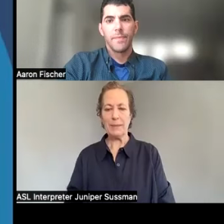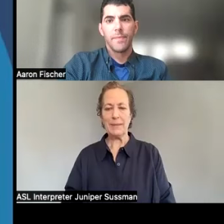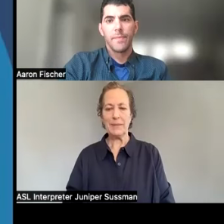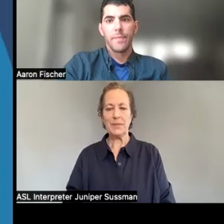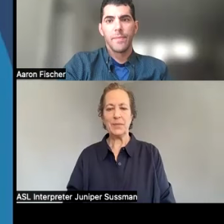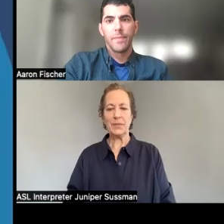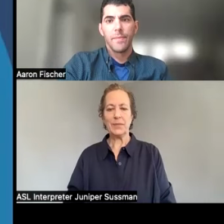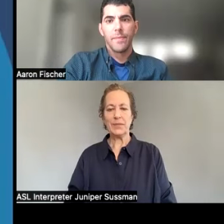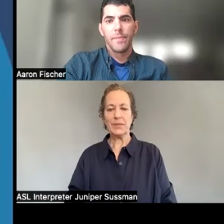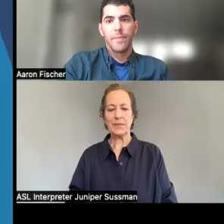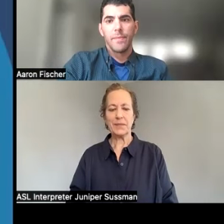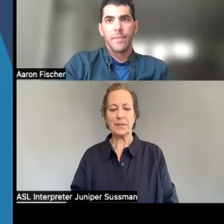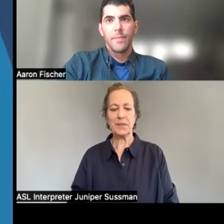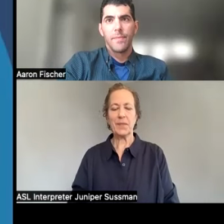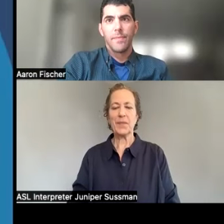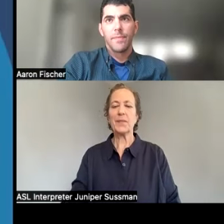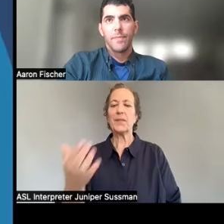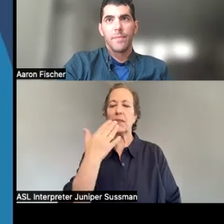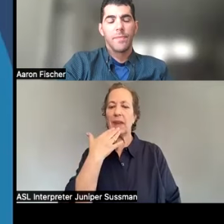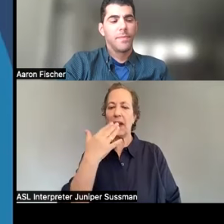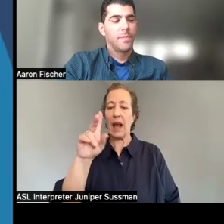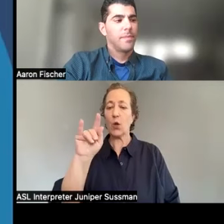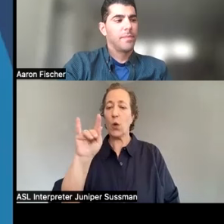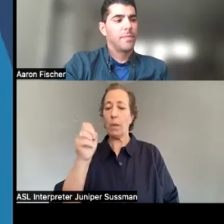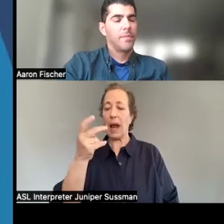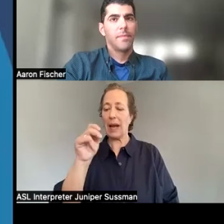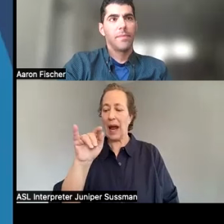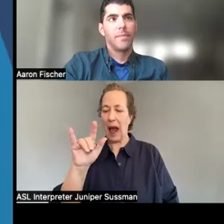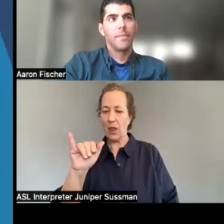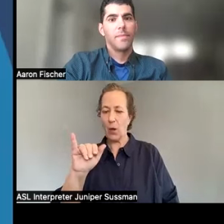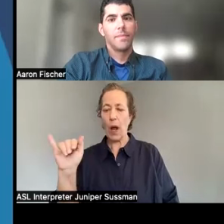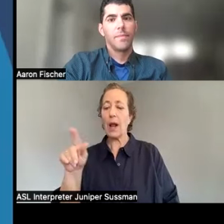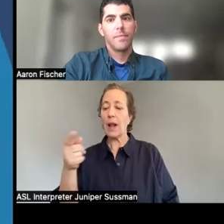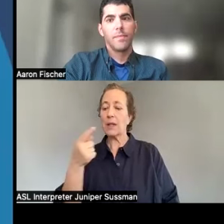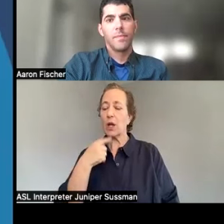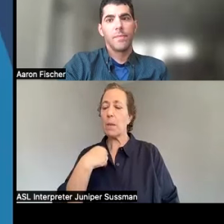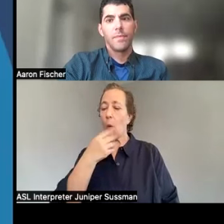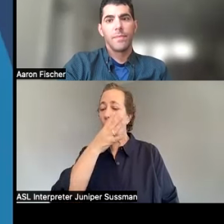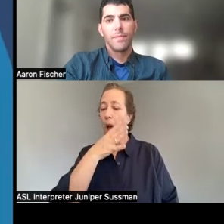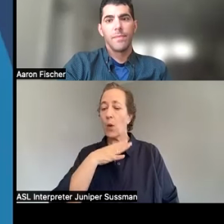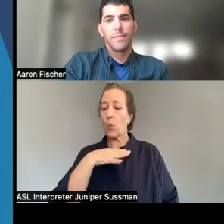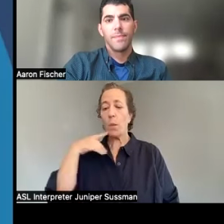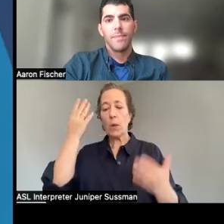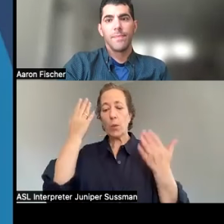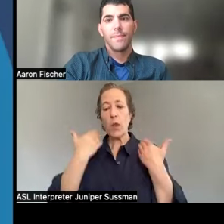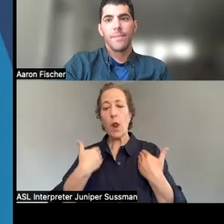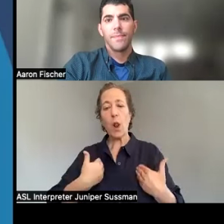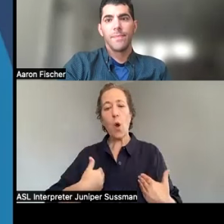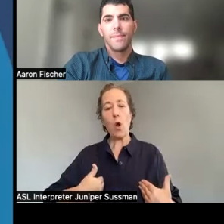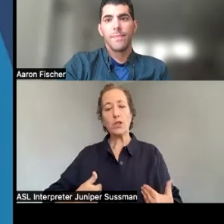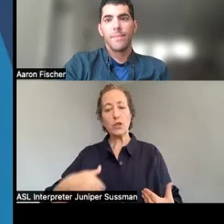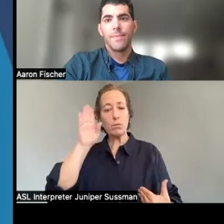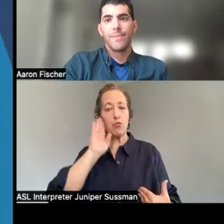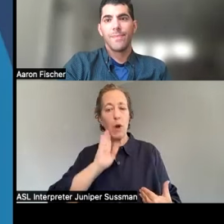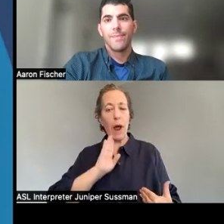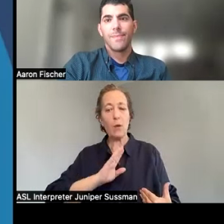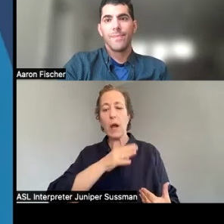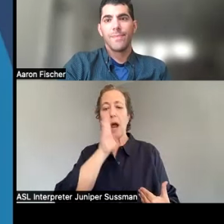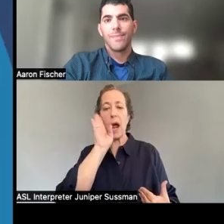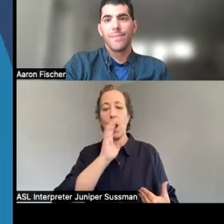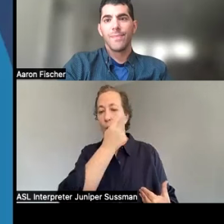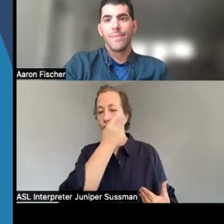Thank you, Bethany. I'm Katie Hathaway, as Bethany mentioned. I'm a white woman with long, straight brown hair and brown eyes wearing a